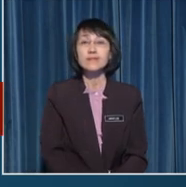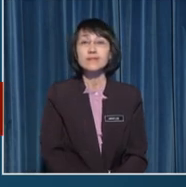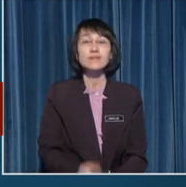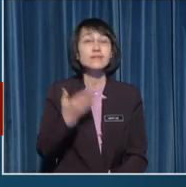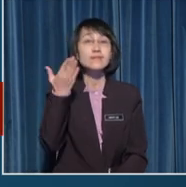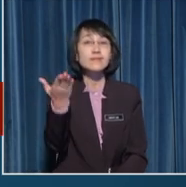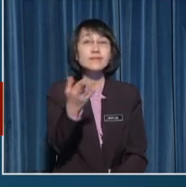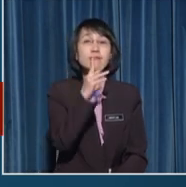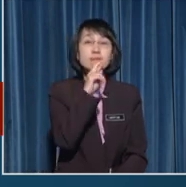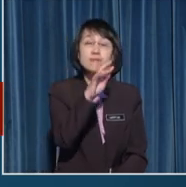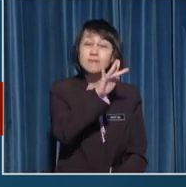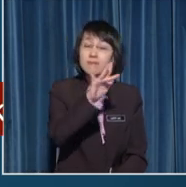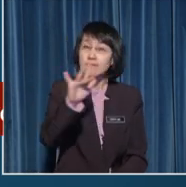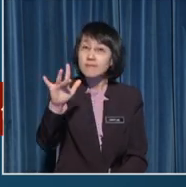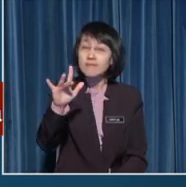there are